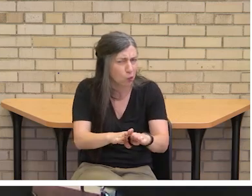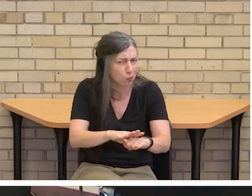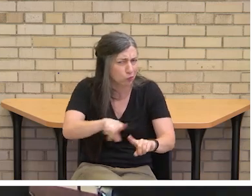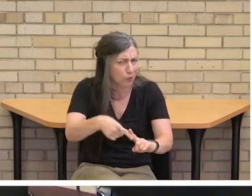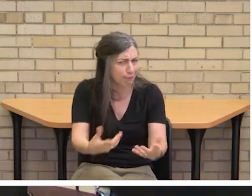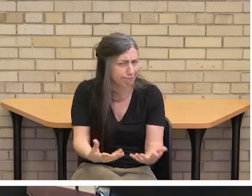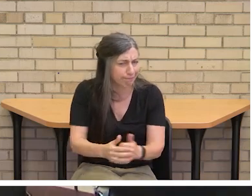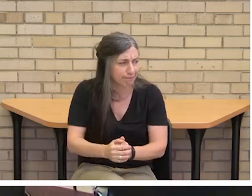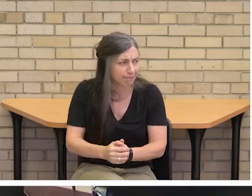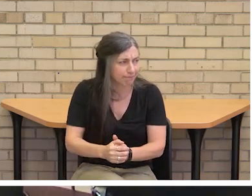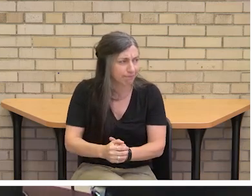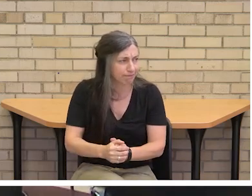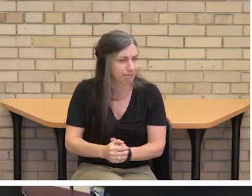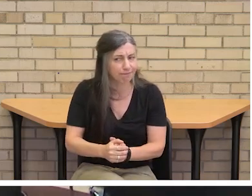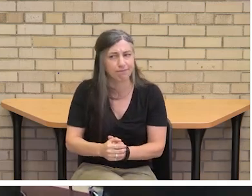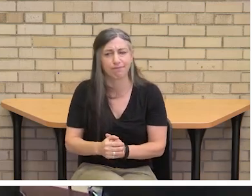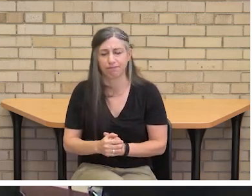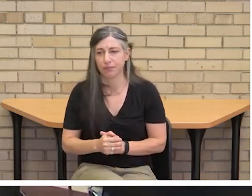for construction?